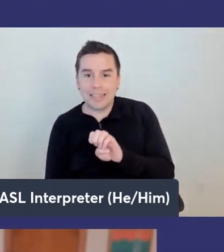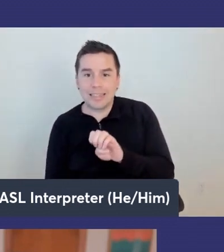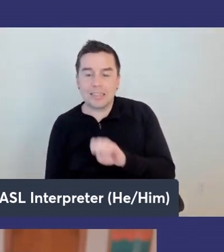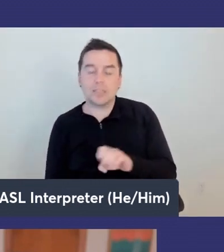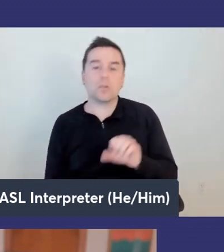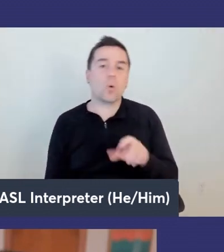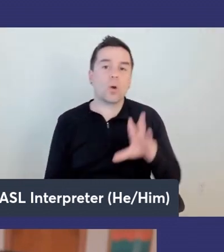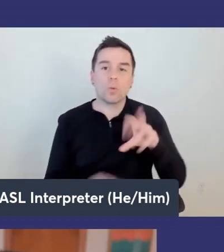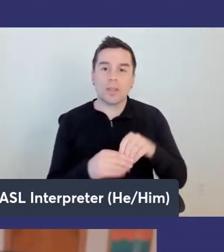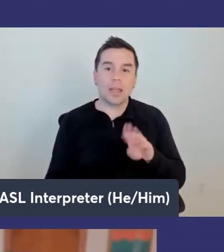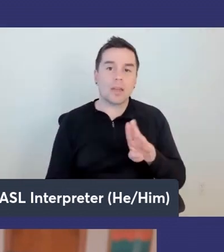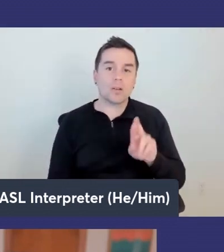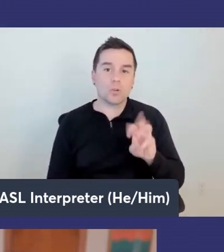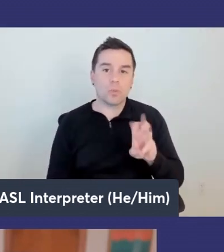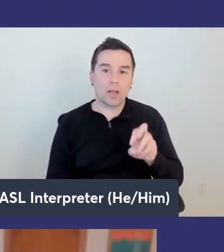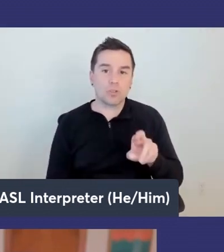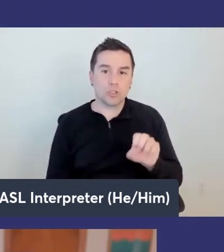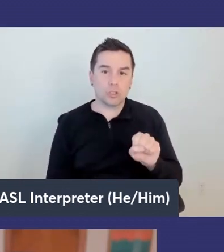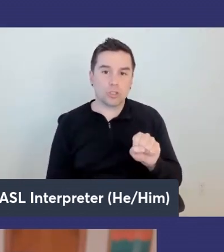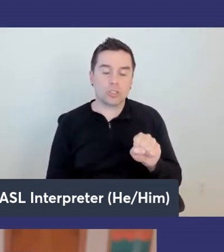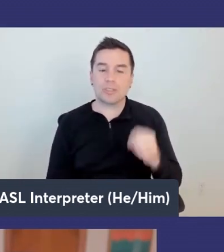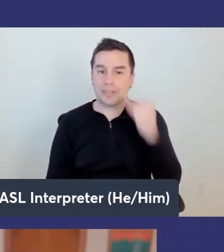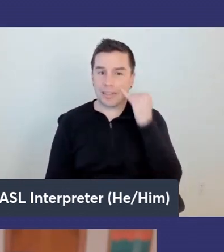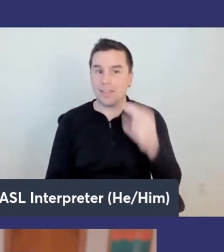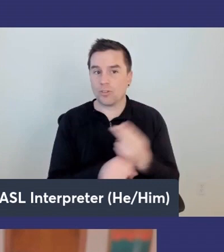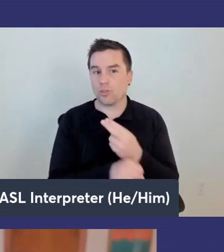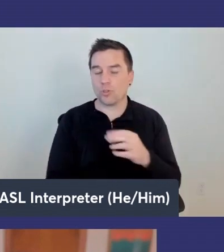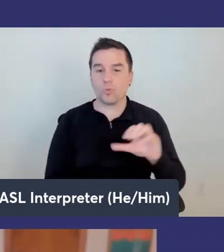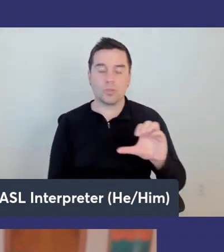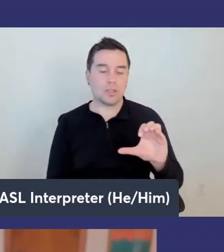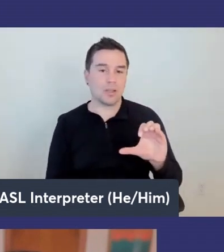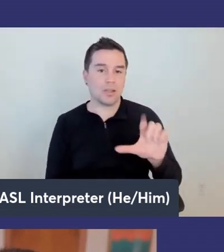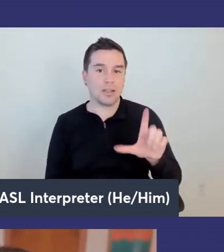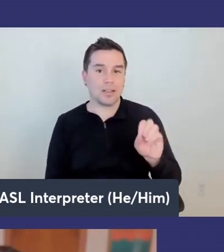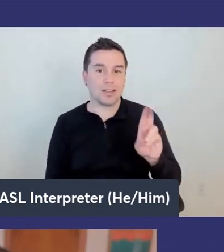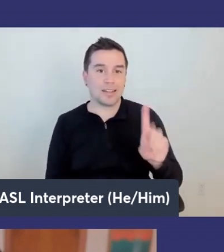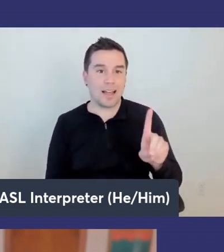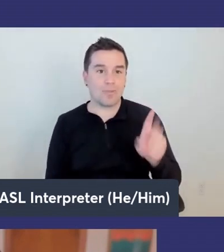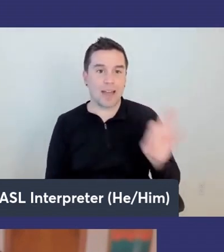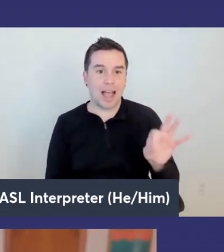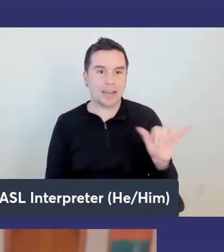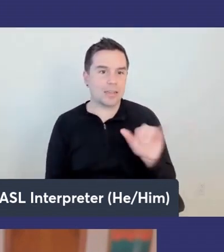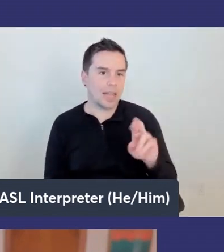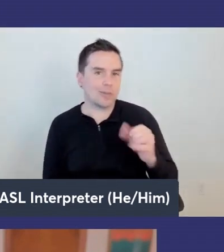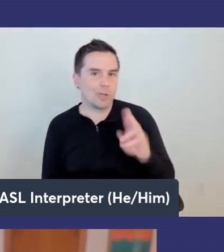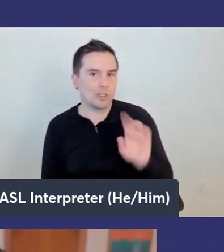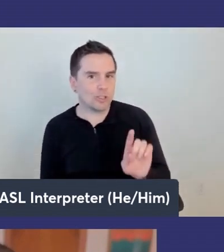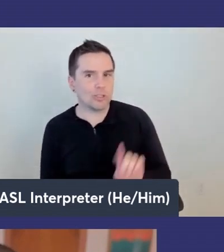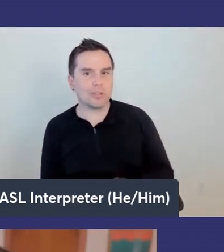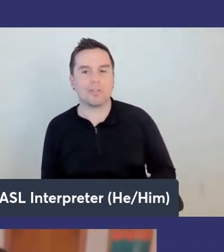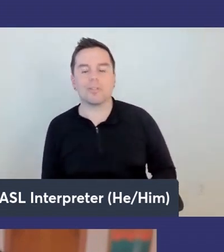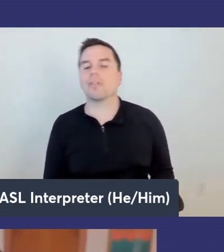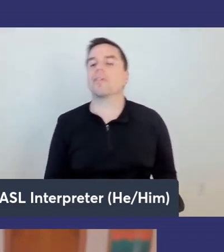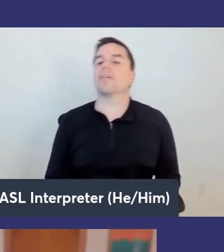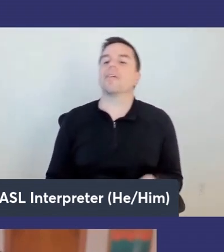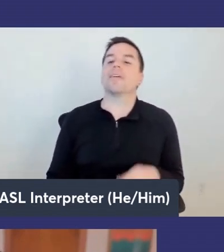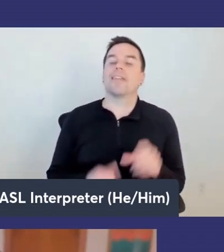Richard and you use Cloud9. And you can hop into your code and get at it.